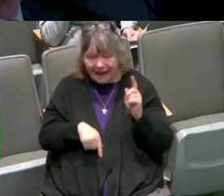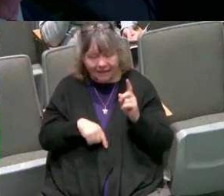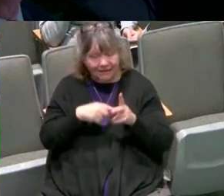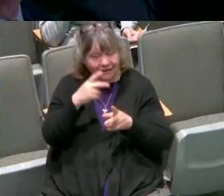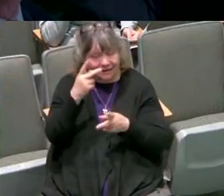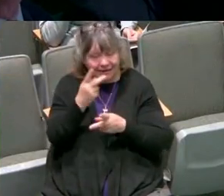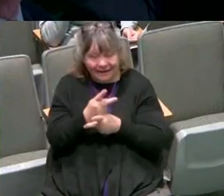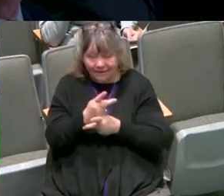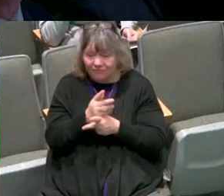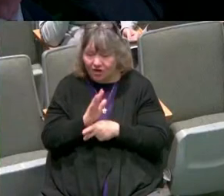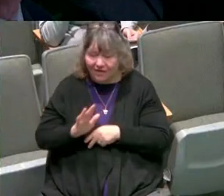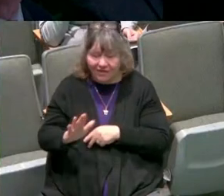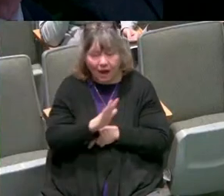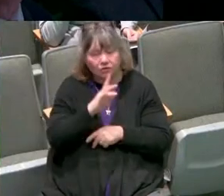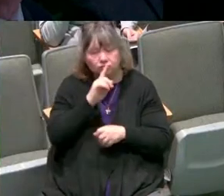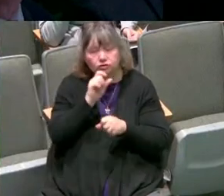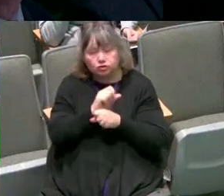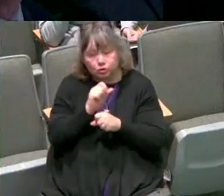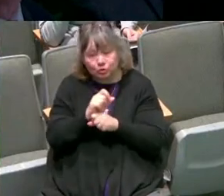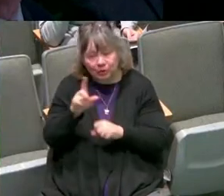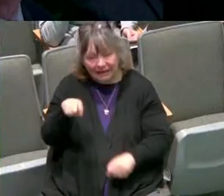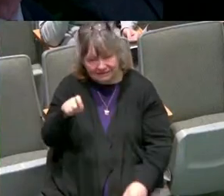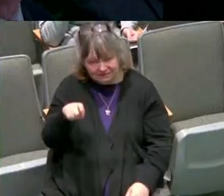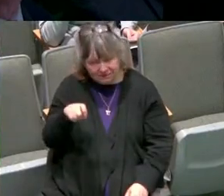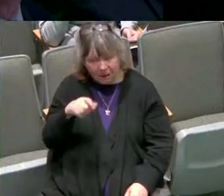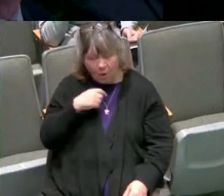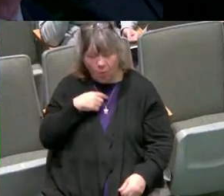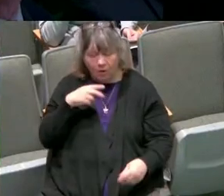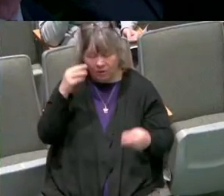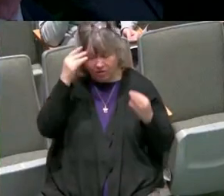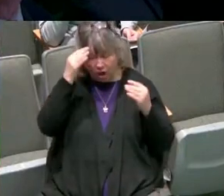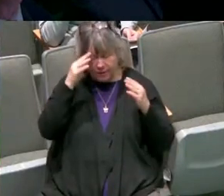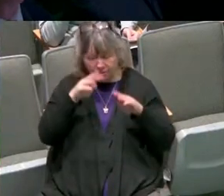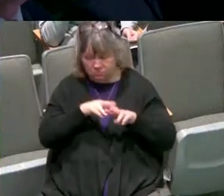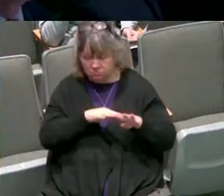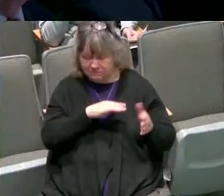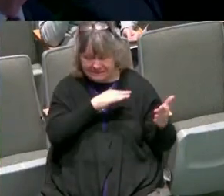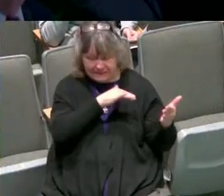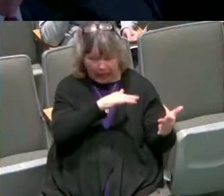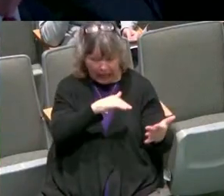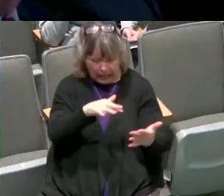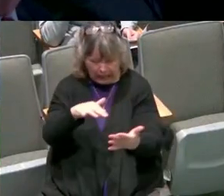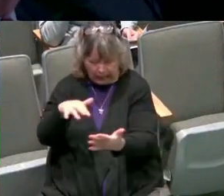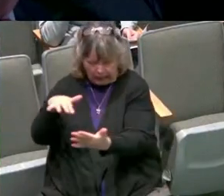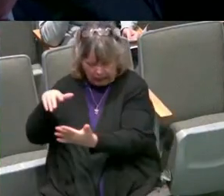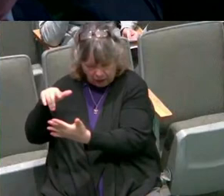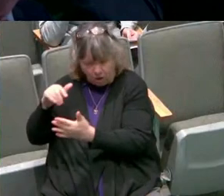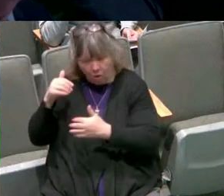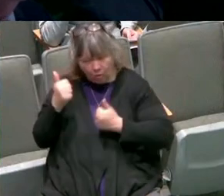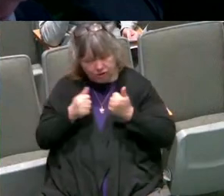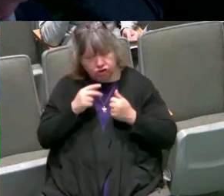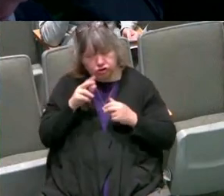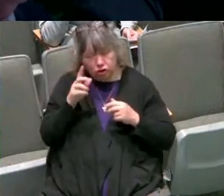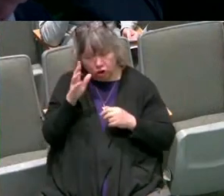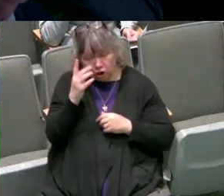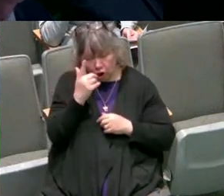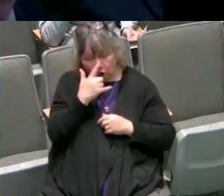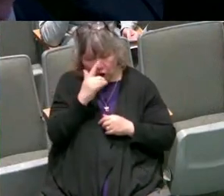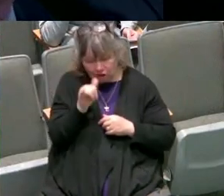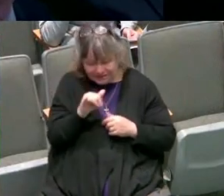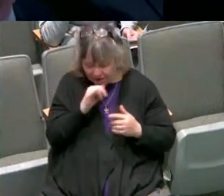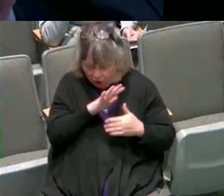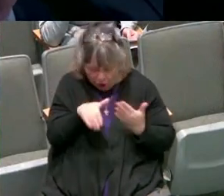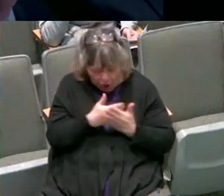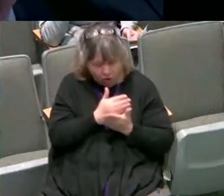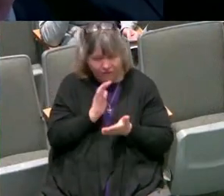academic needs when we looked at the district-wide study which does look at all